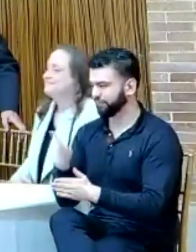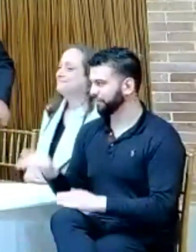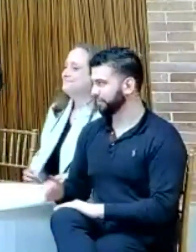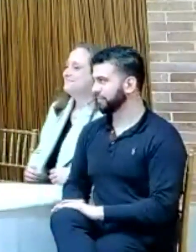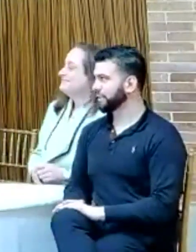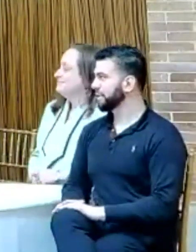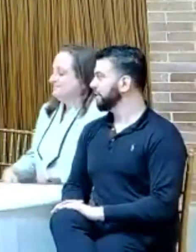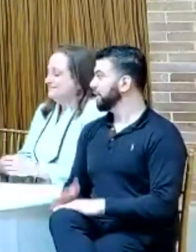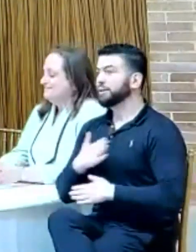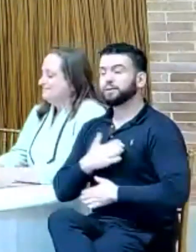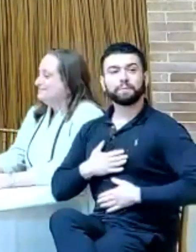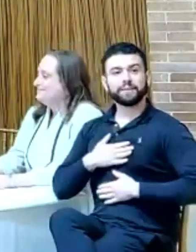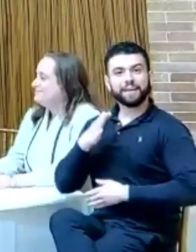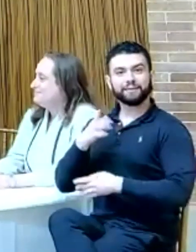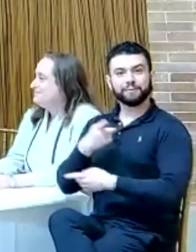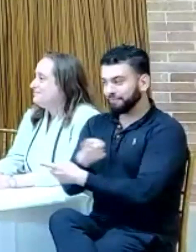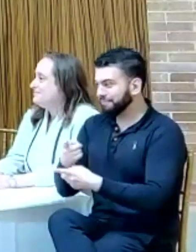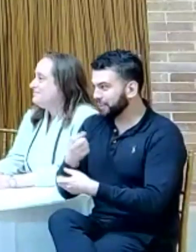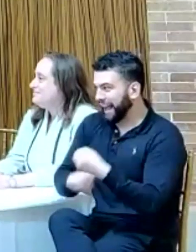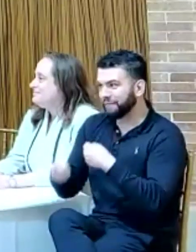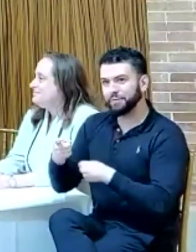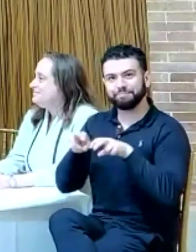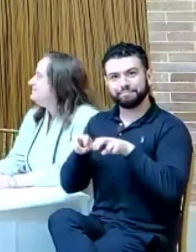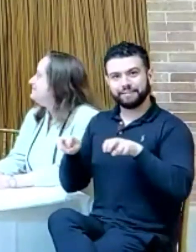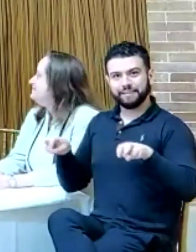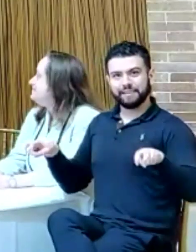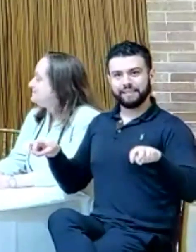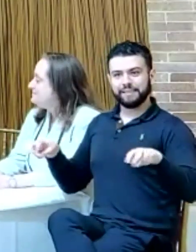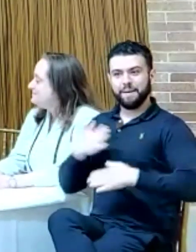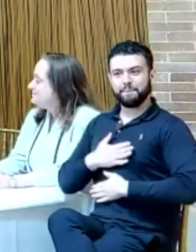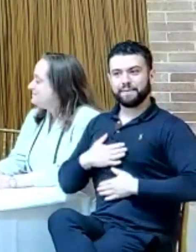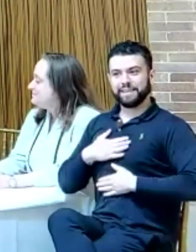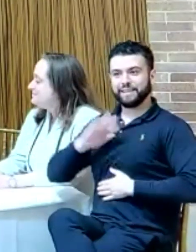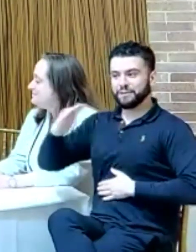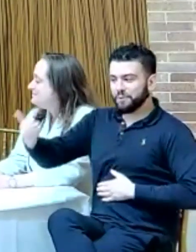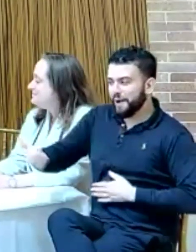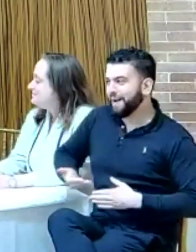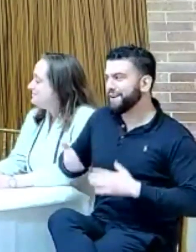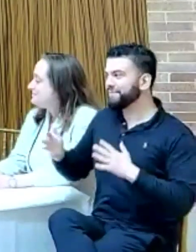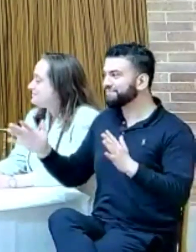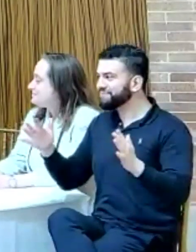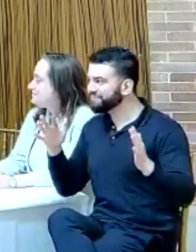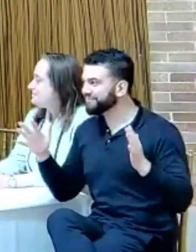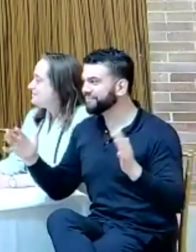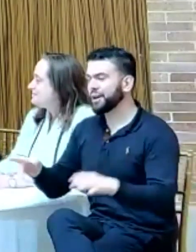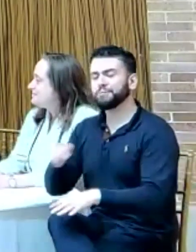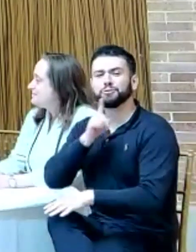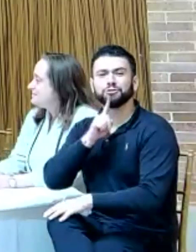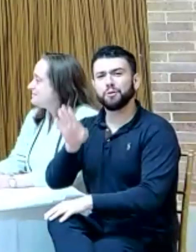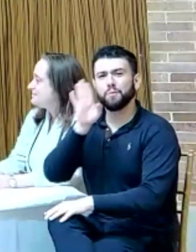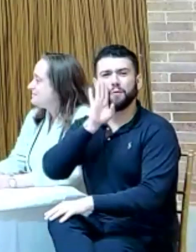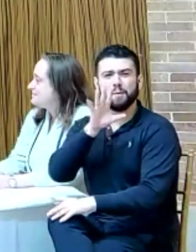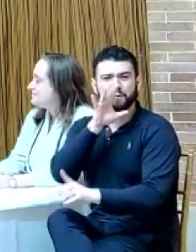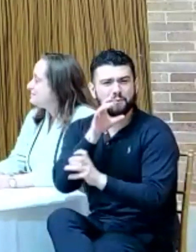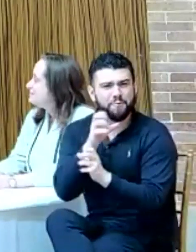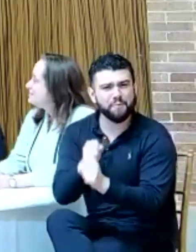please when when everyone gets their seats please welcome our panel and I'm sure it's going to be interesting